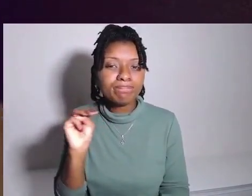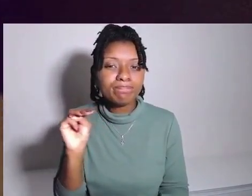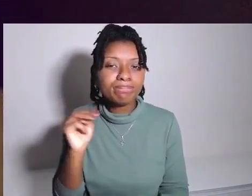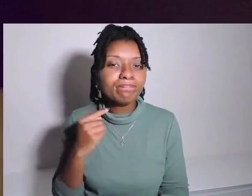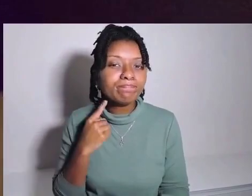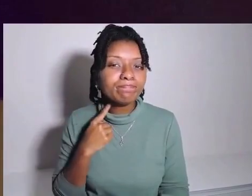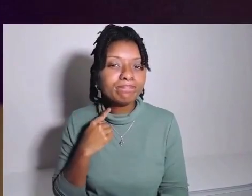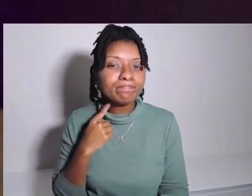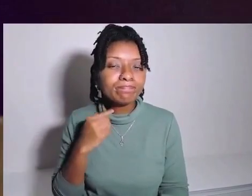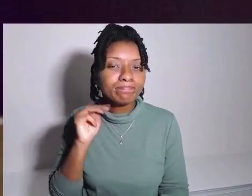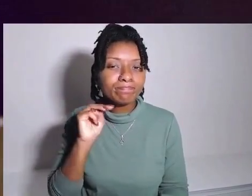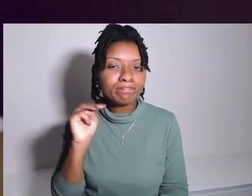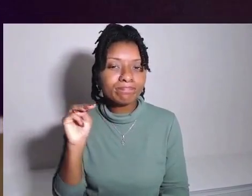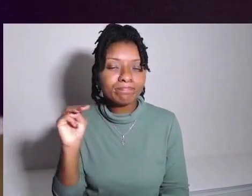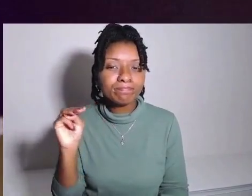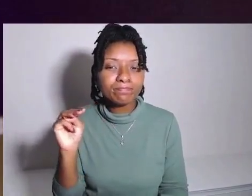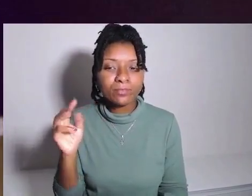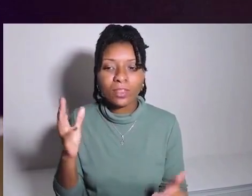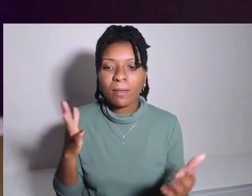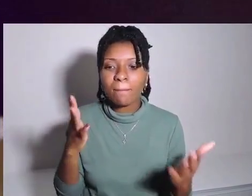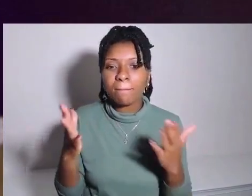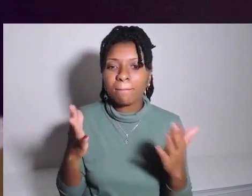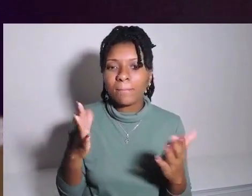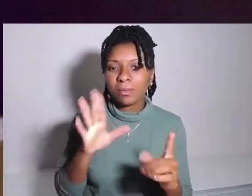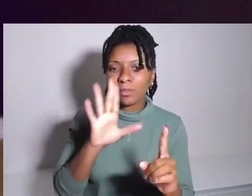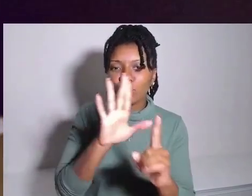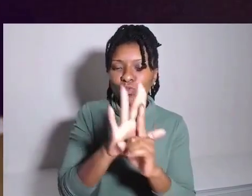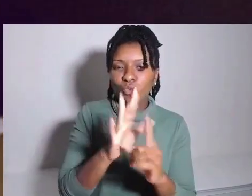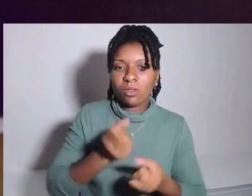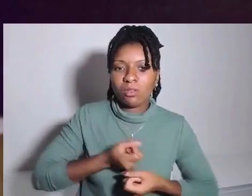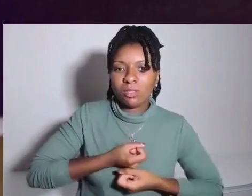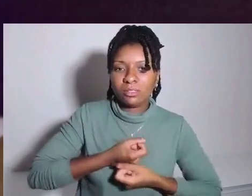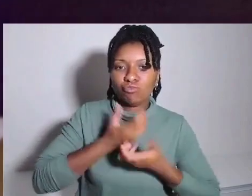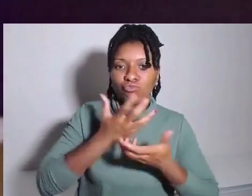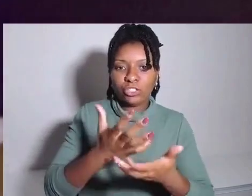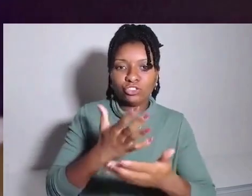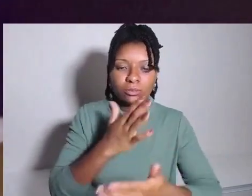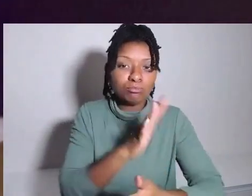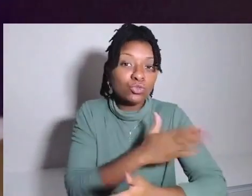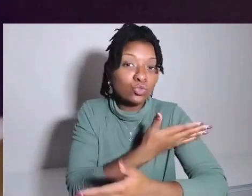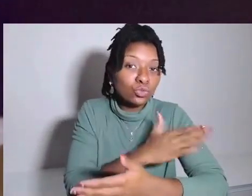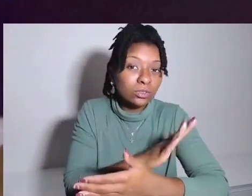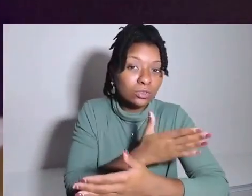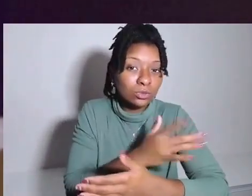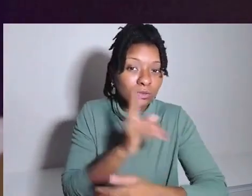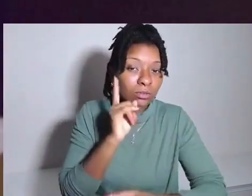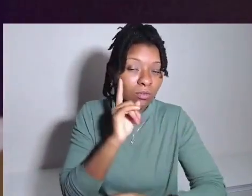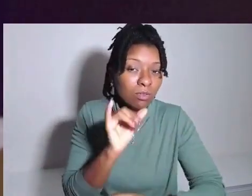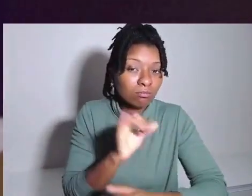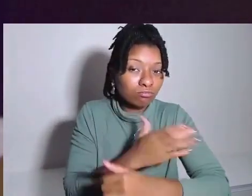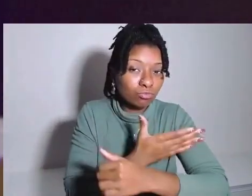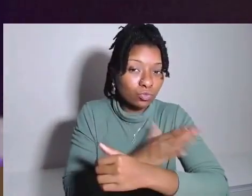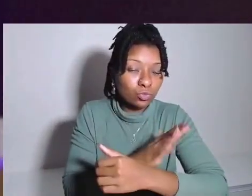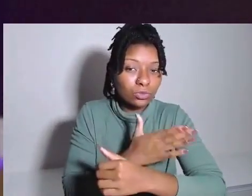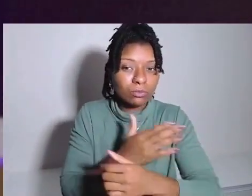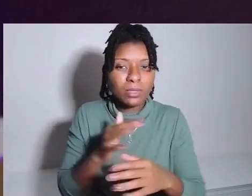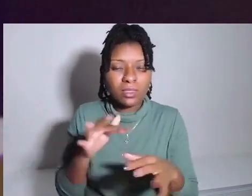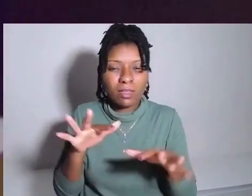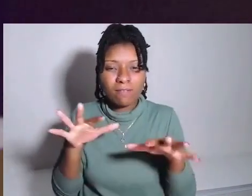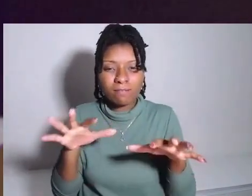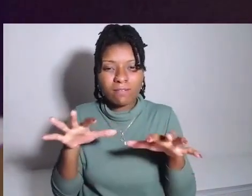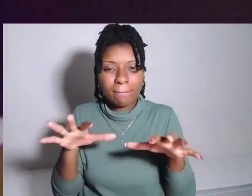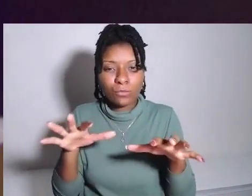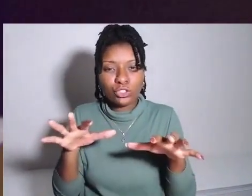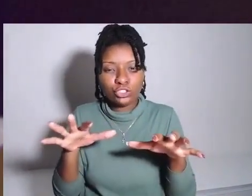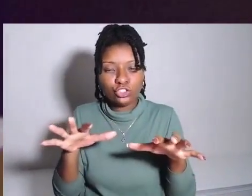or maybe yours will be musical, or whatever you need. It's the vibration. It's the vibration